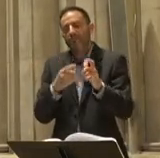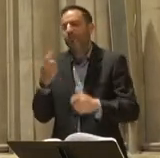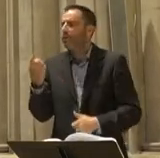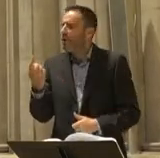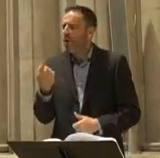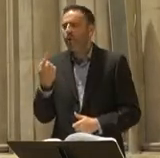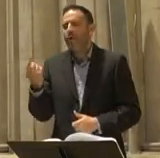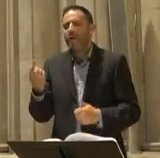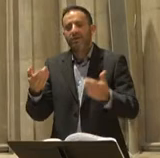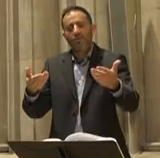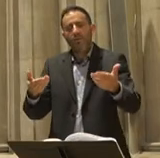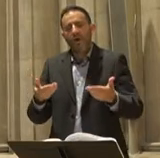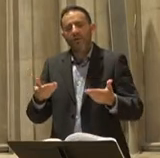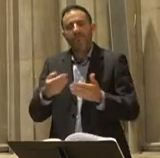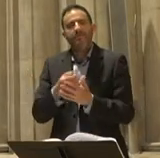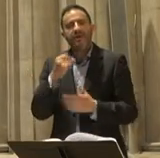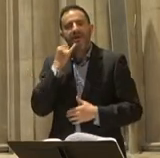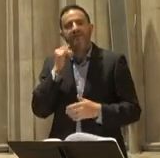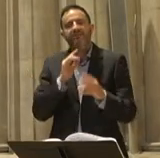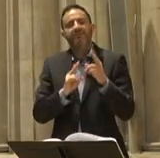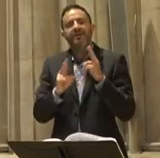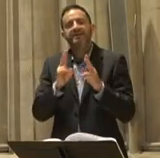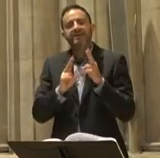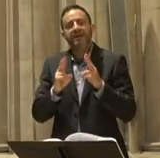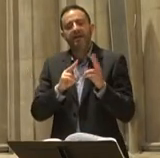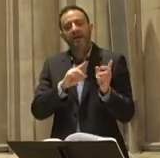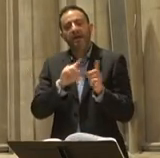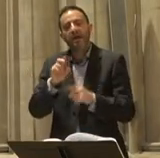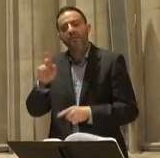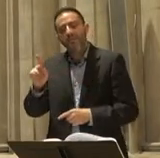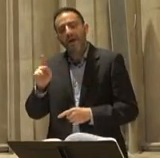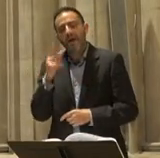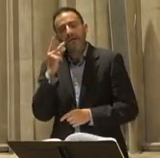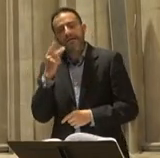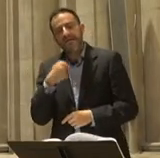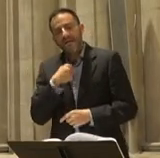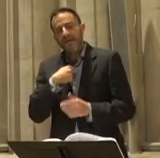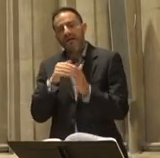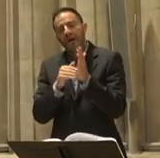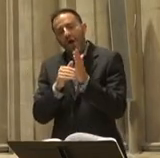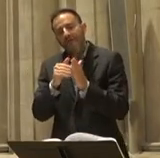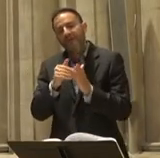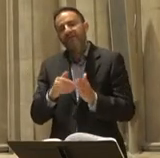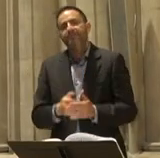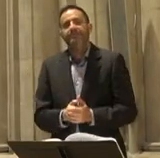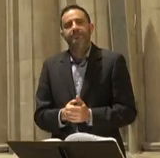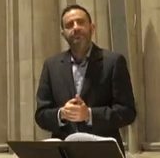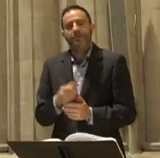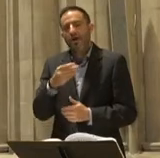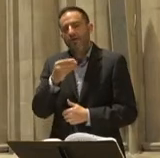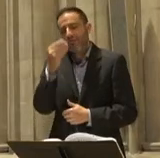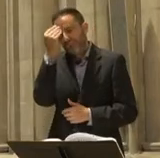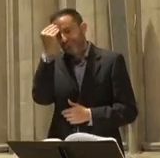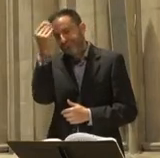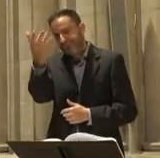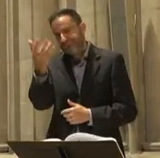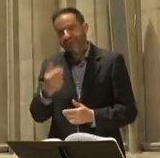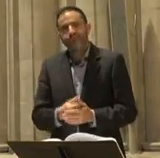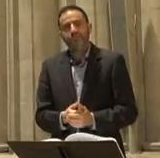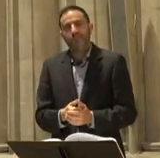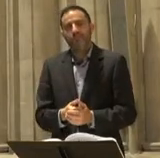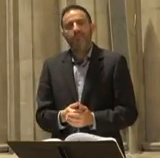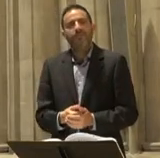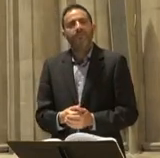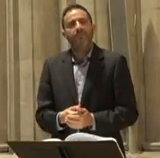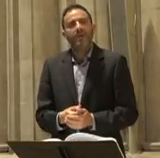welcome. And we hope if you're visiting that you will come back. Come back and see us often. Several announcements for you this